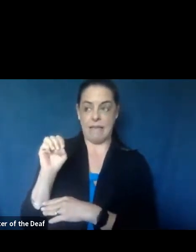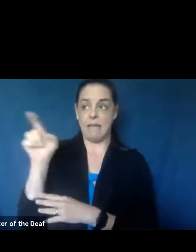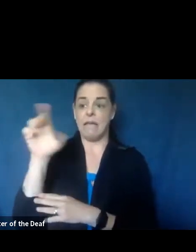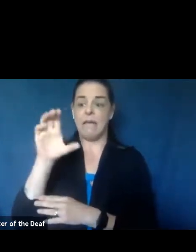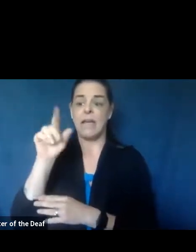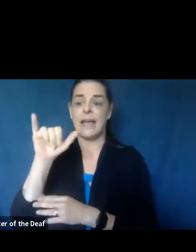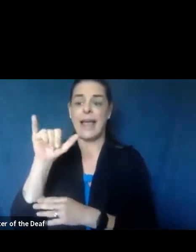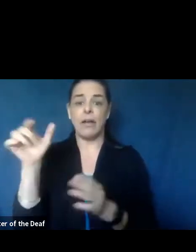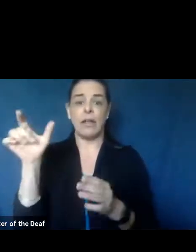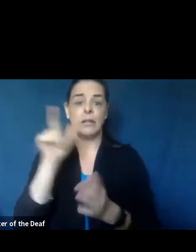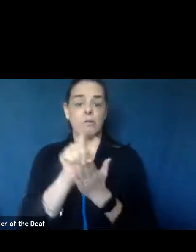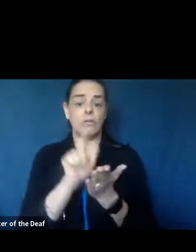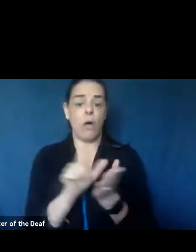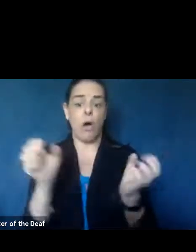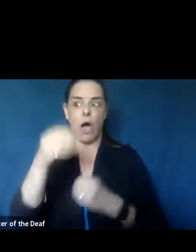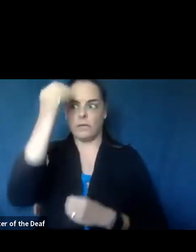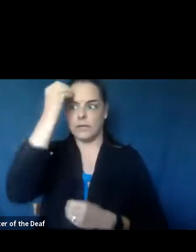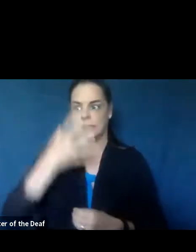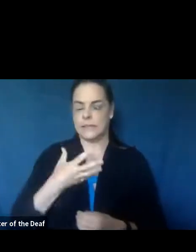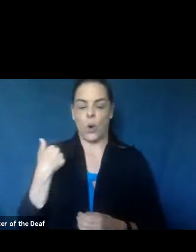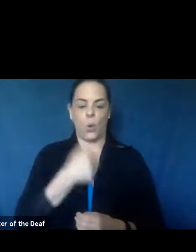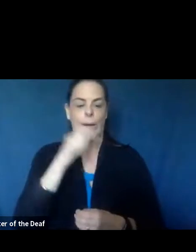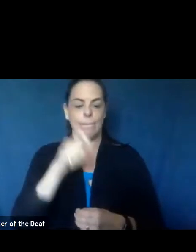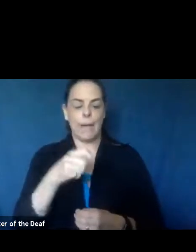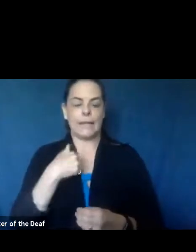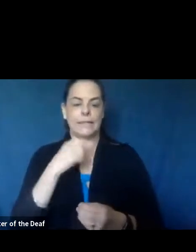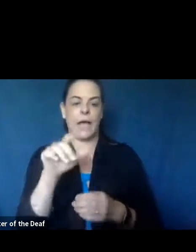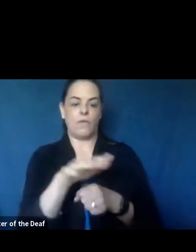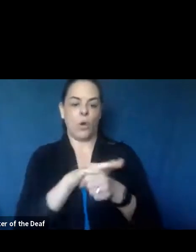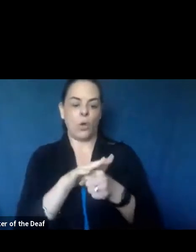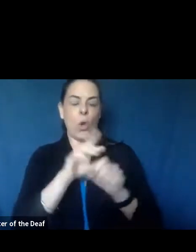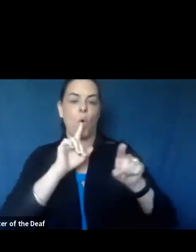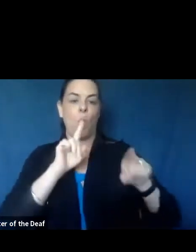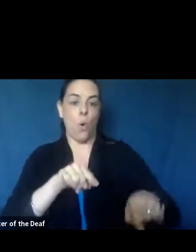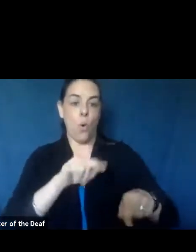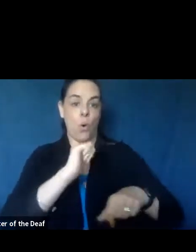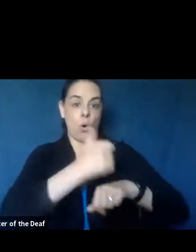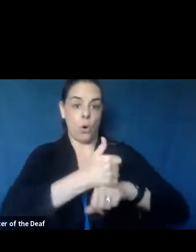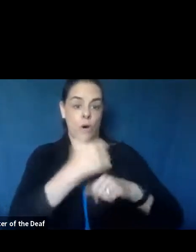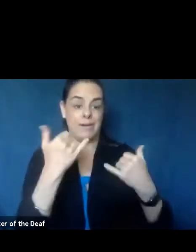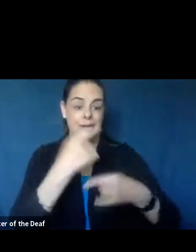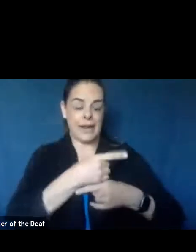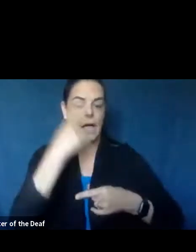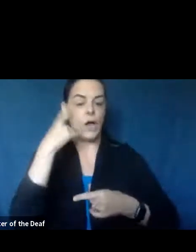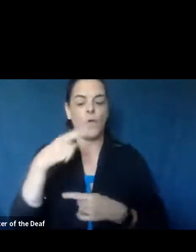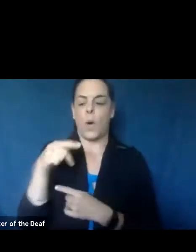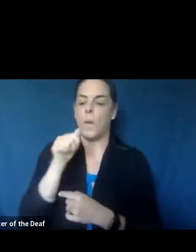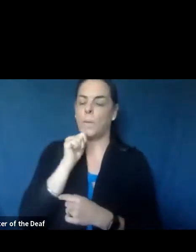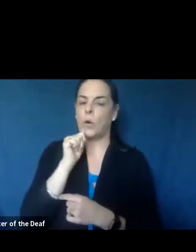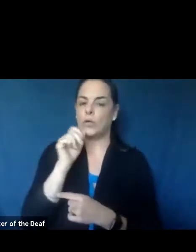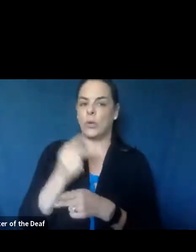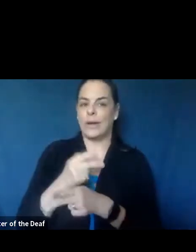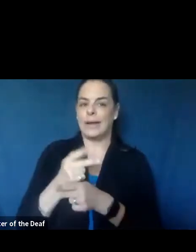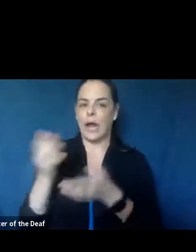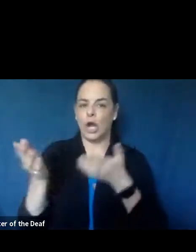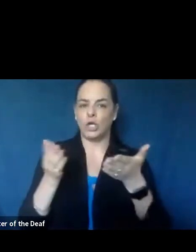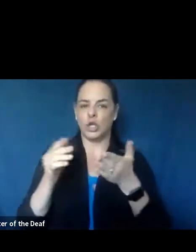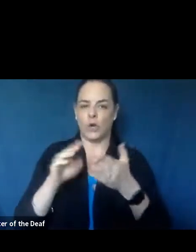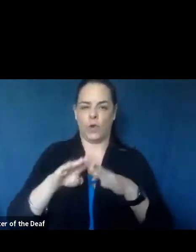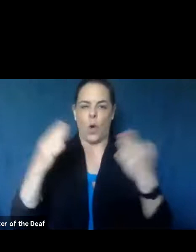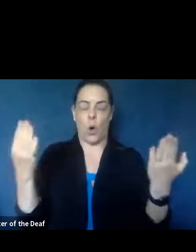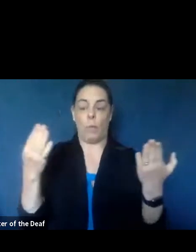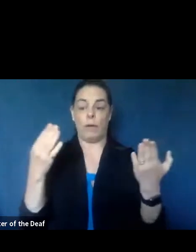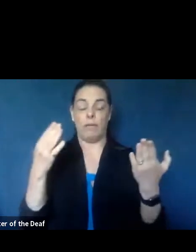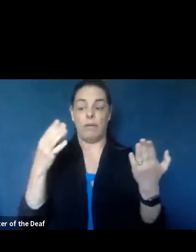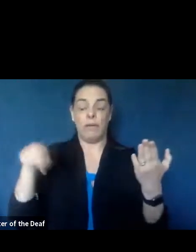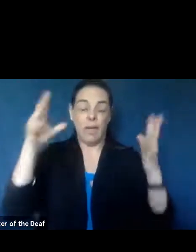office that we must have a local order in place today that allows personal care services in Knox County to open, as those